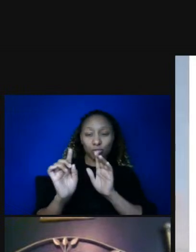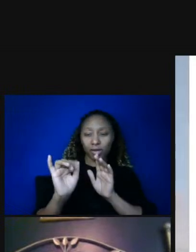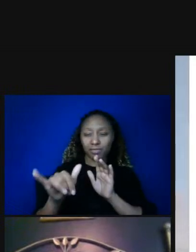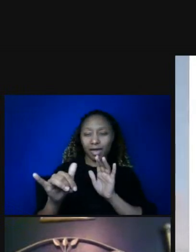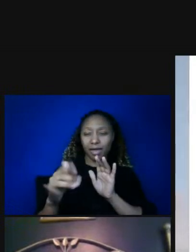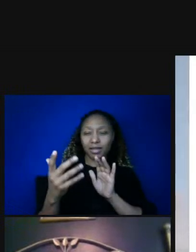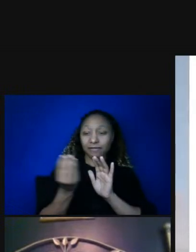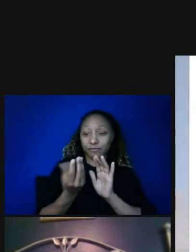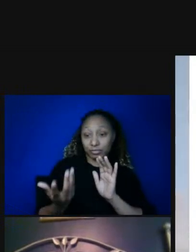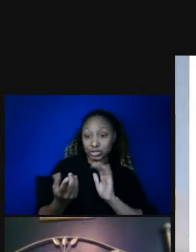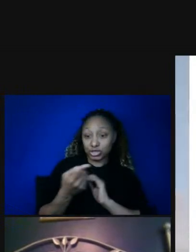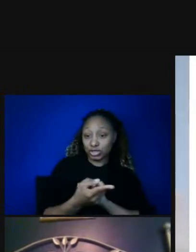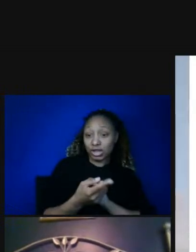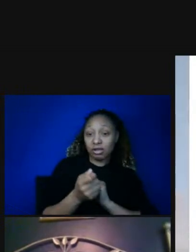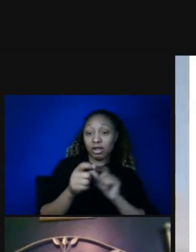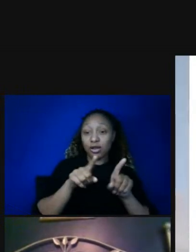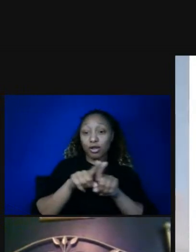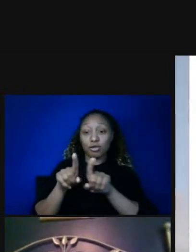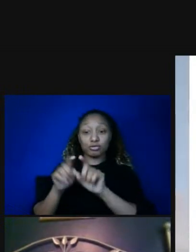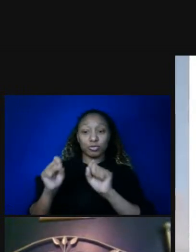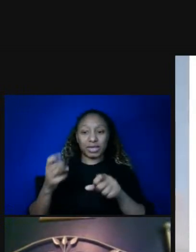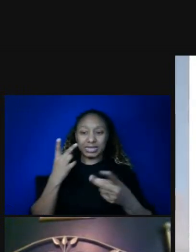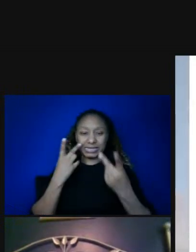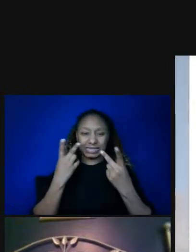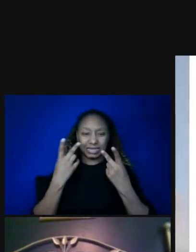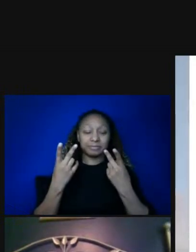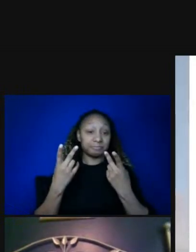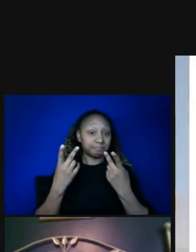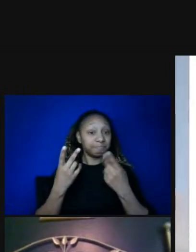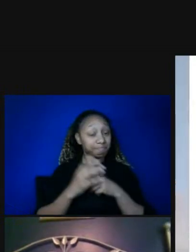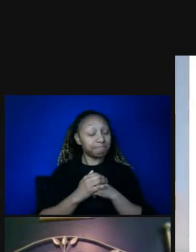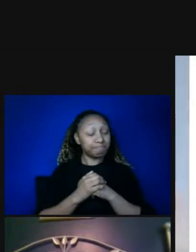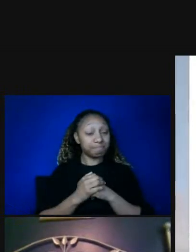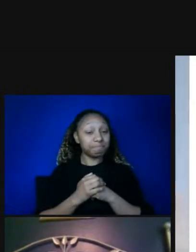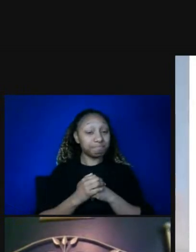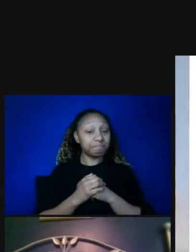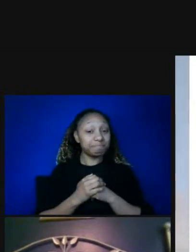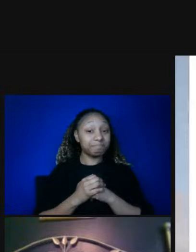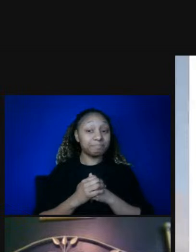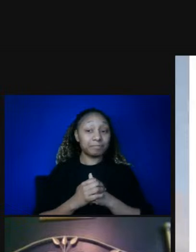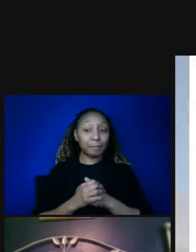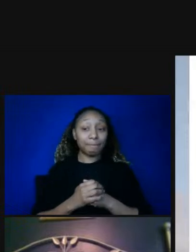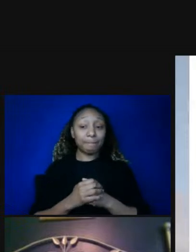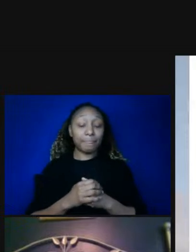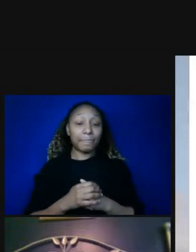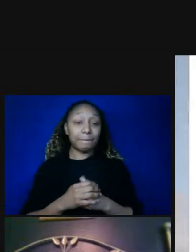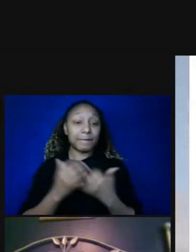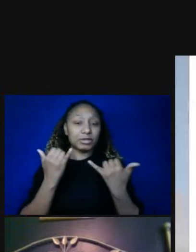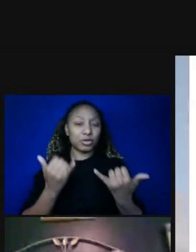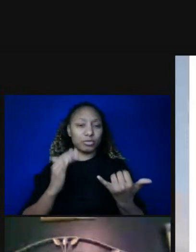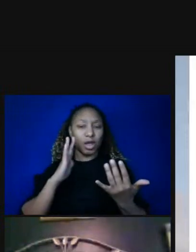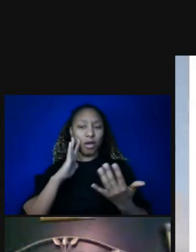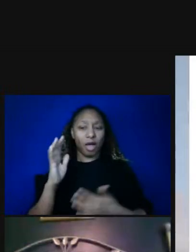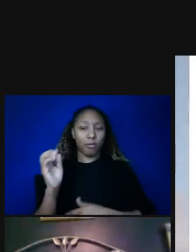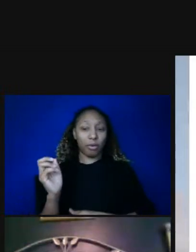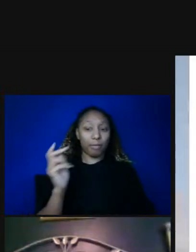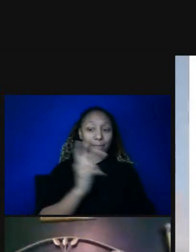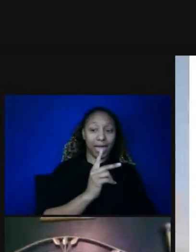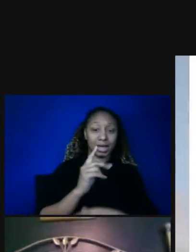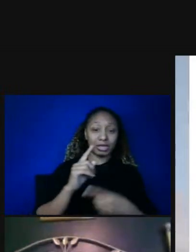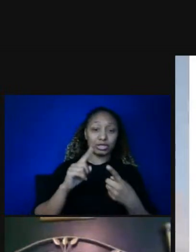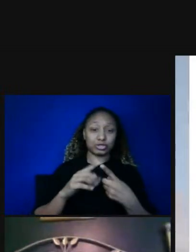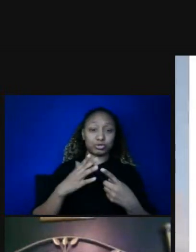is and contact the community in question. So now I'm going to go back to